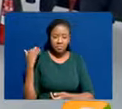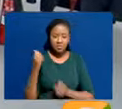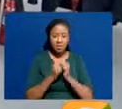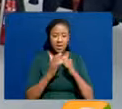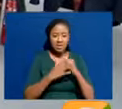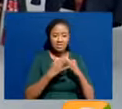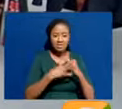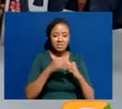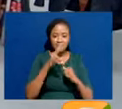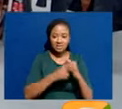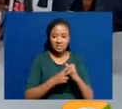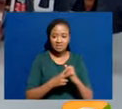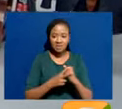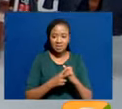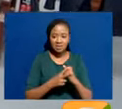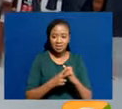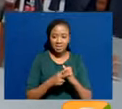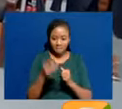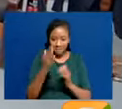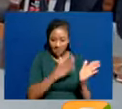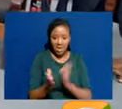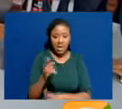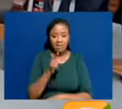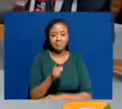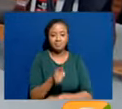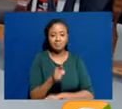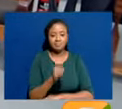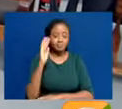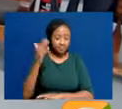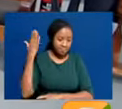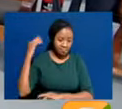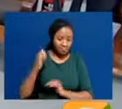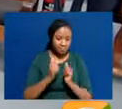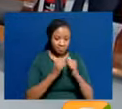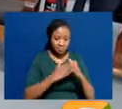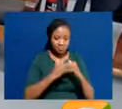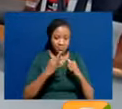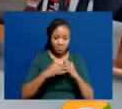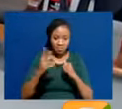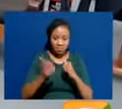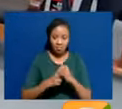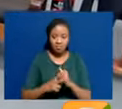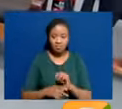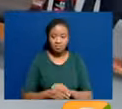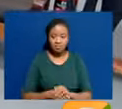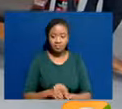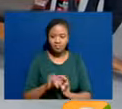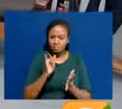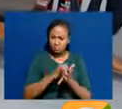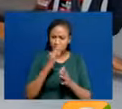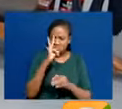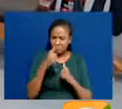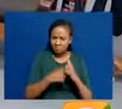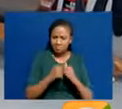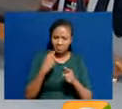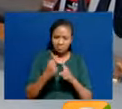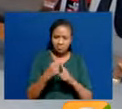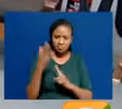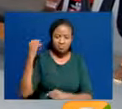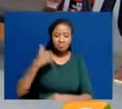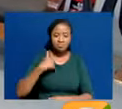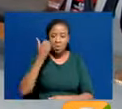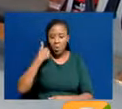Nairobi. This is 87. 87? Yes. This is the plan... That's 36 years ago. My friend, I was 2